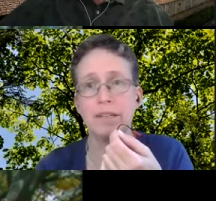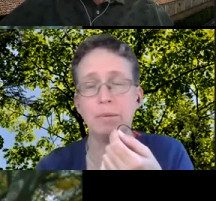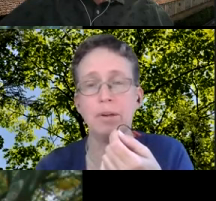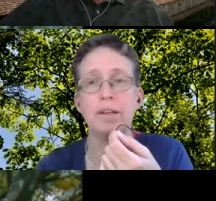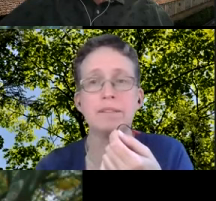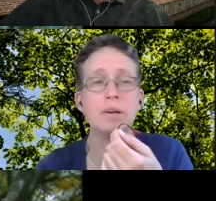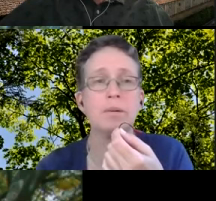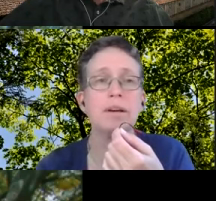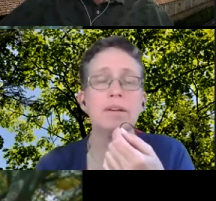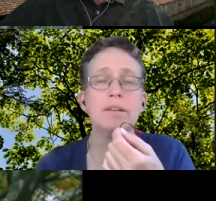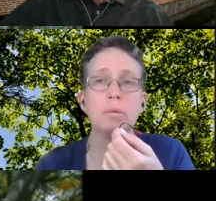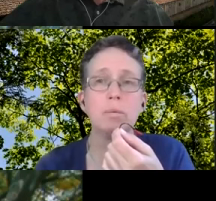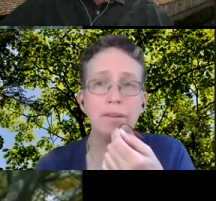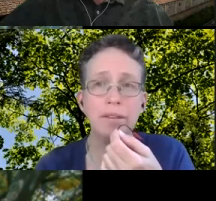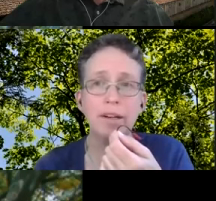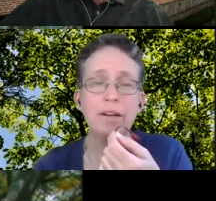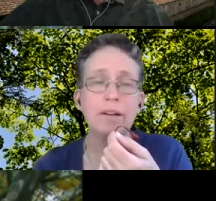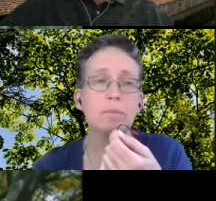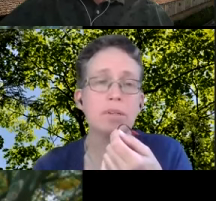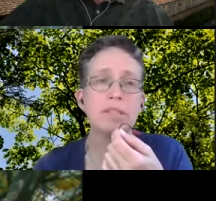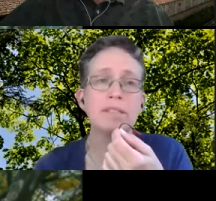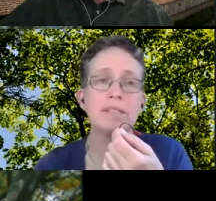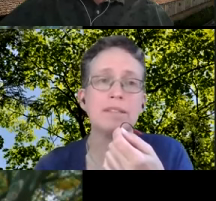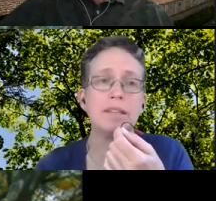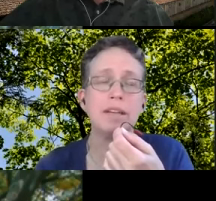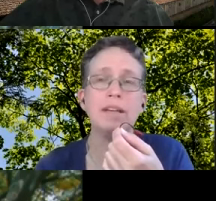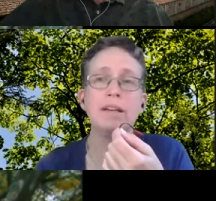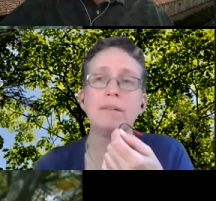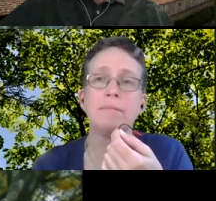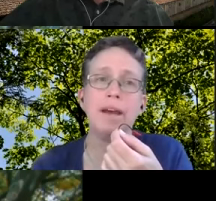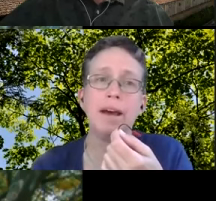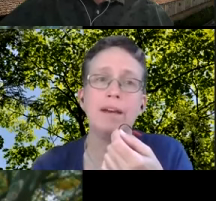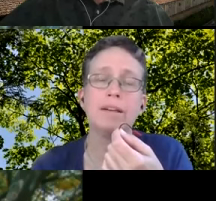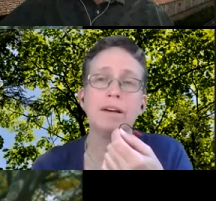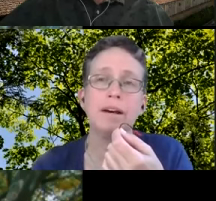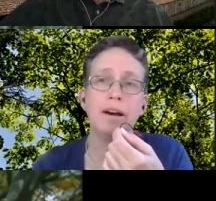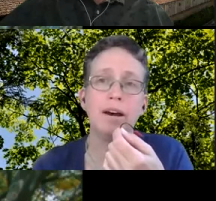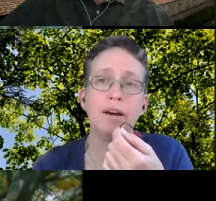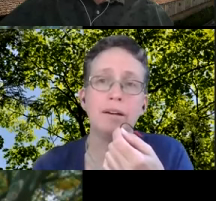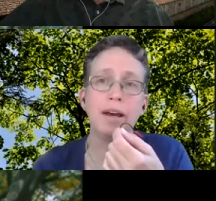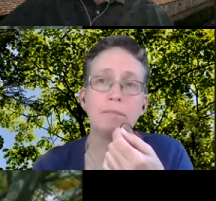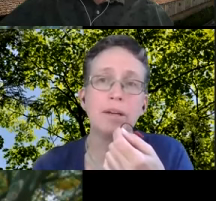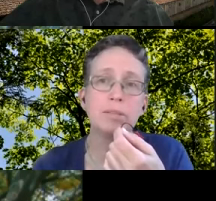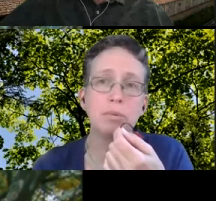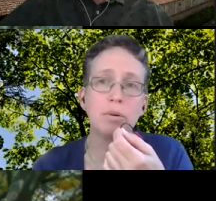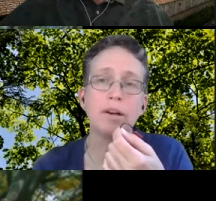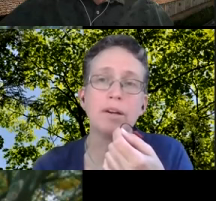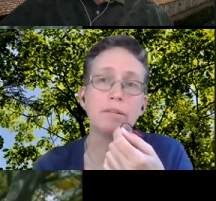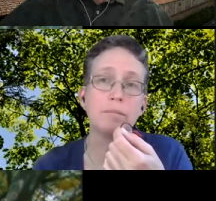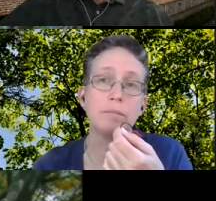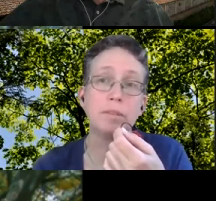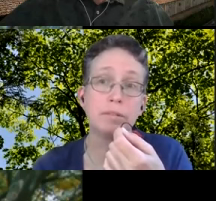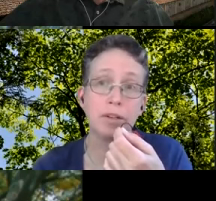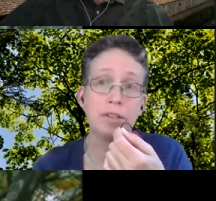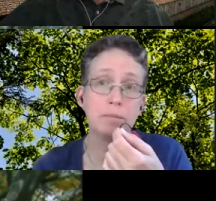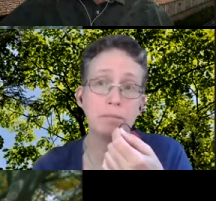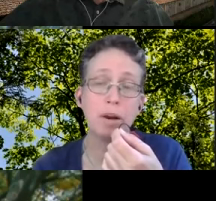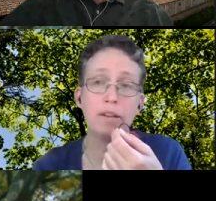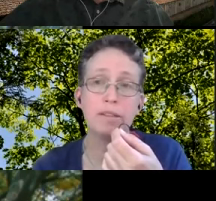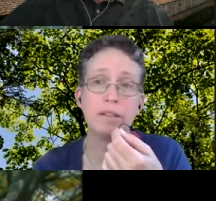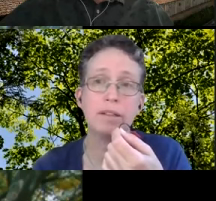of the neighborhood. So wealthier portions of the city had much more